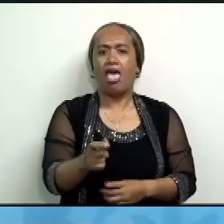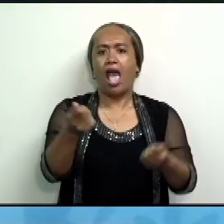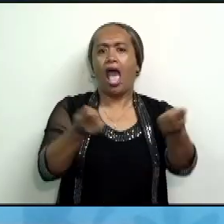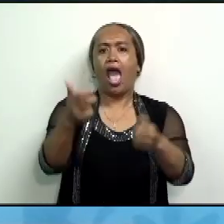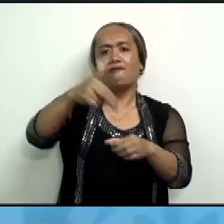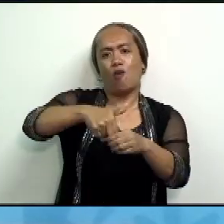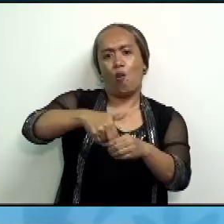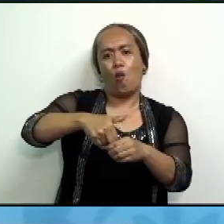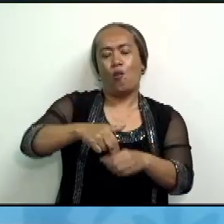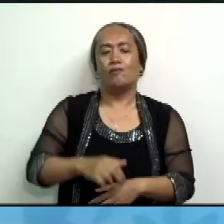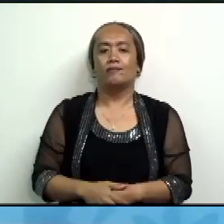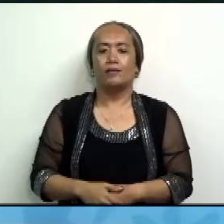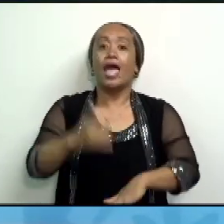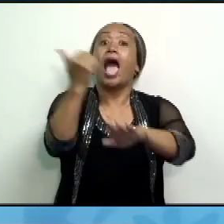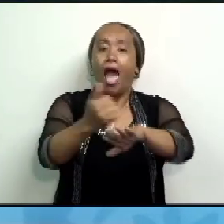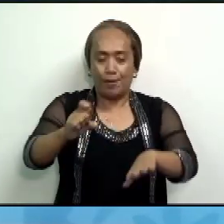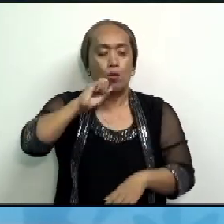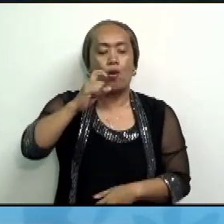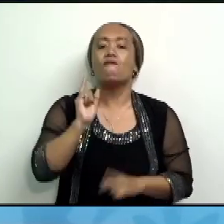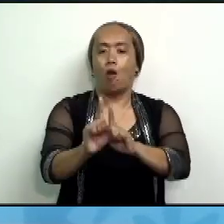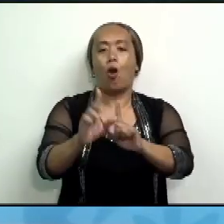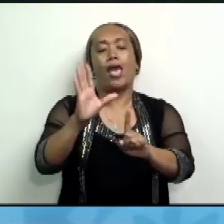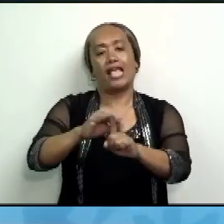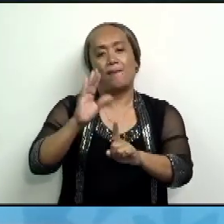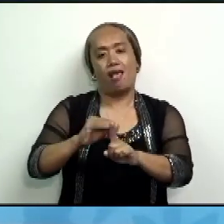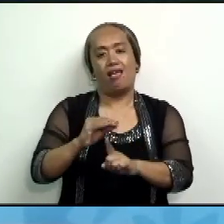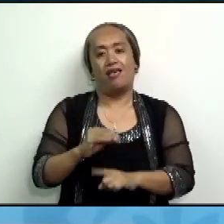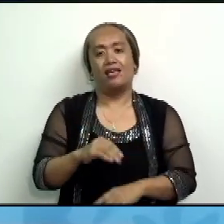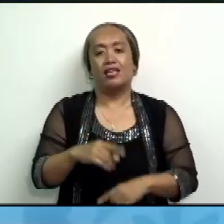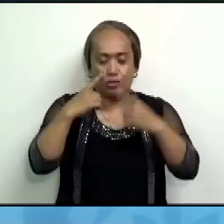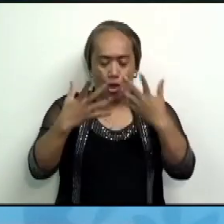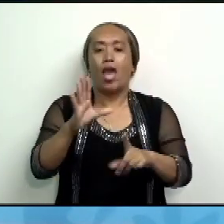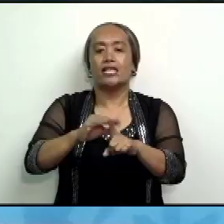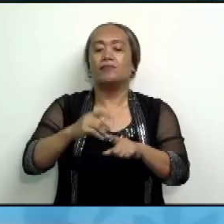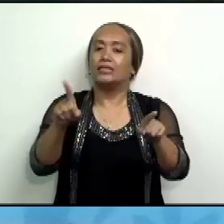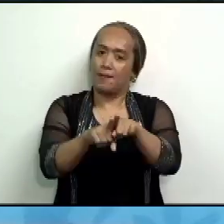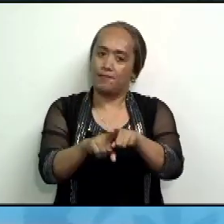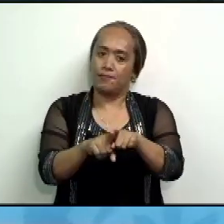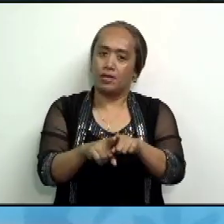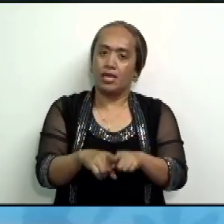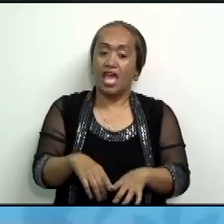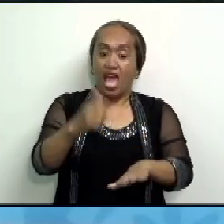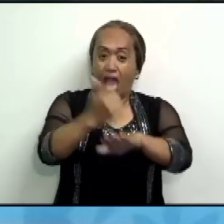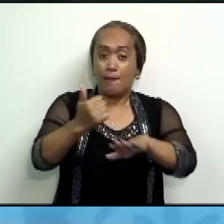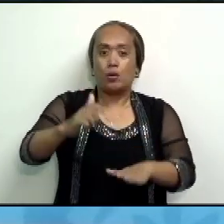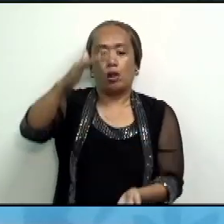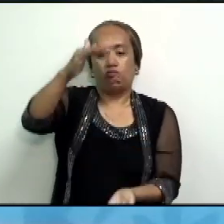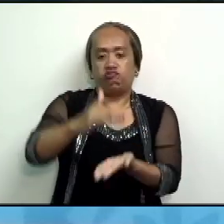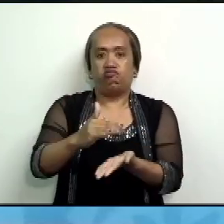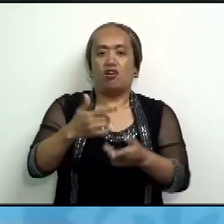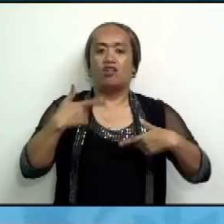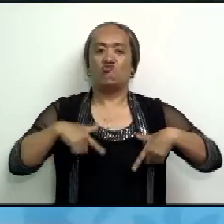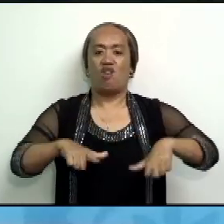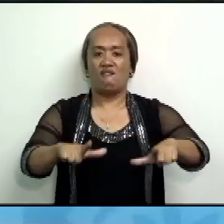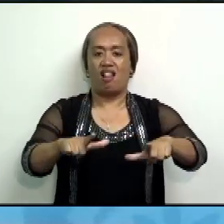Government will lead by example. We are already cutting back on travel and reducing the use of